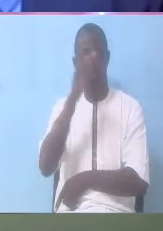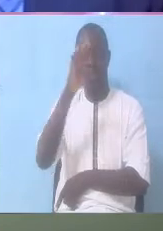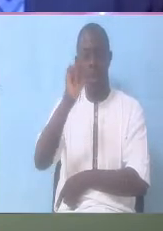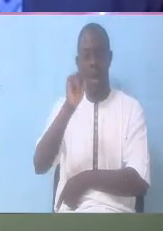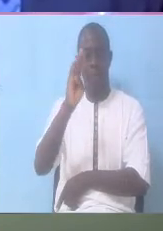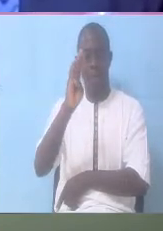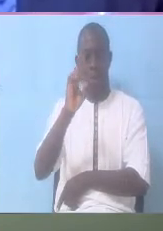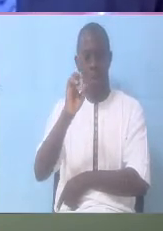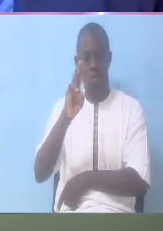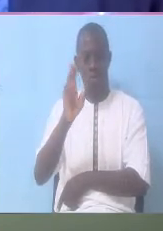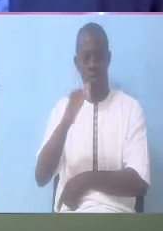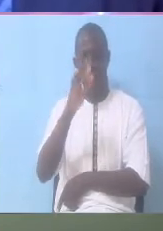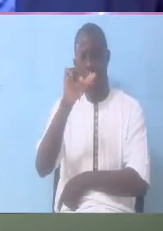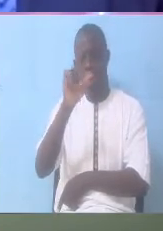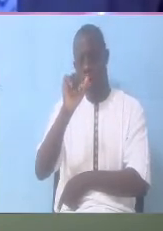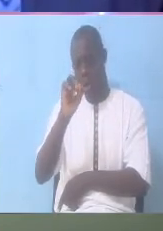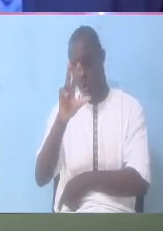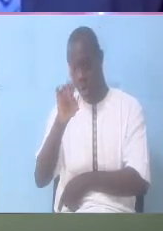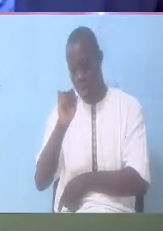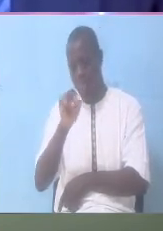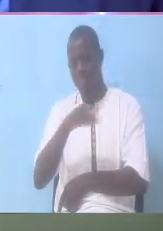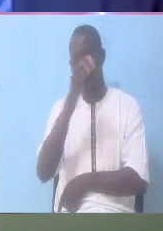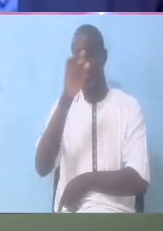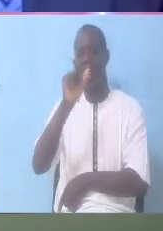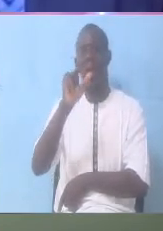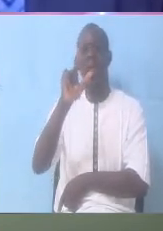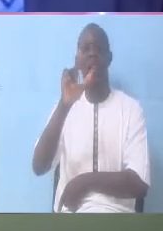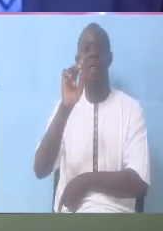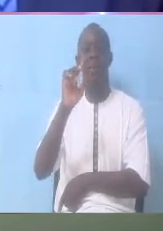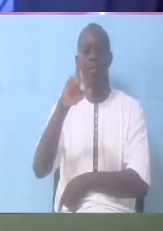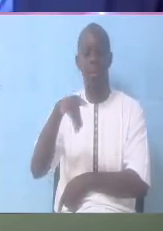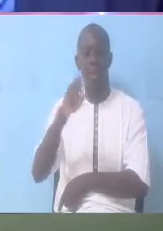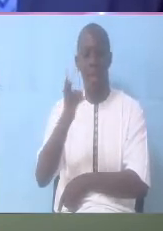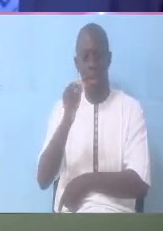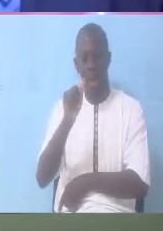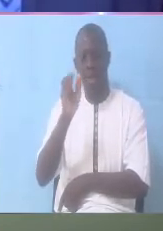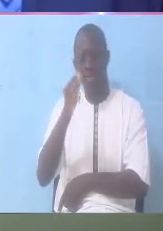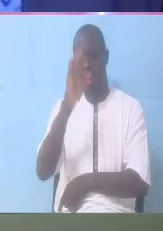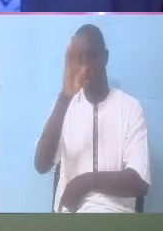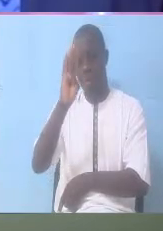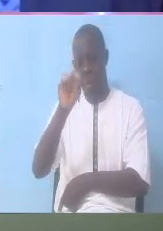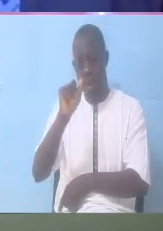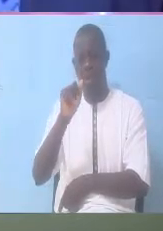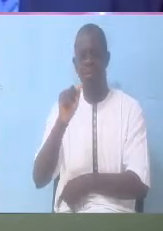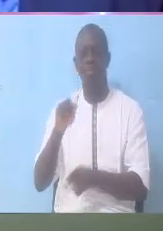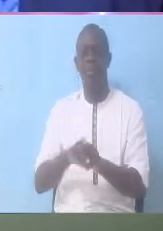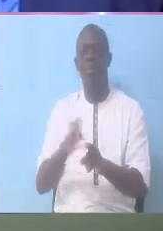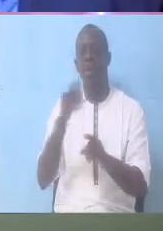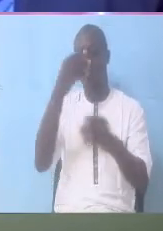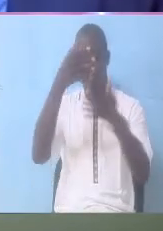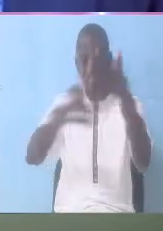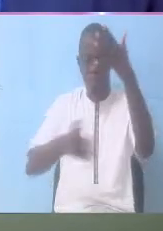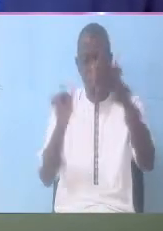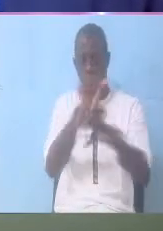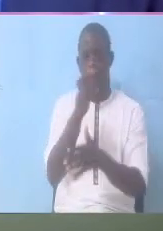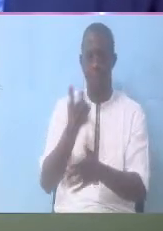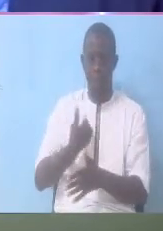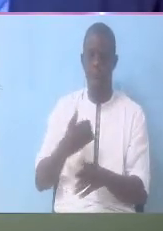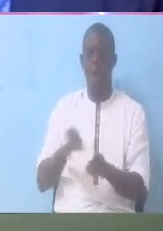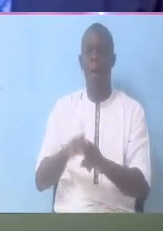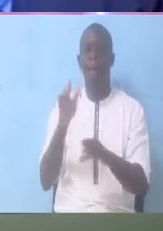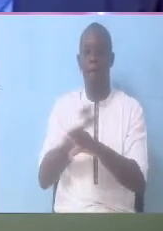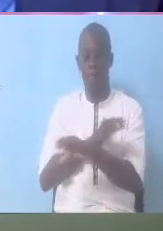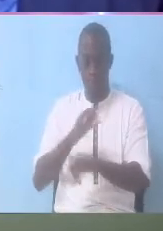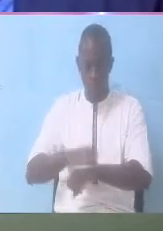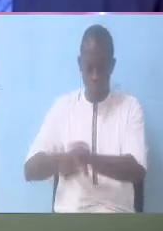Ibulo Alfaba Aliou Cisse and Manlafikor were being taken